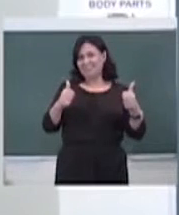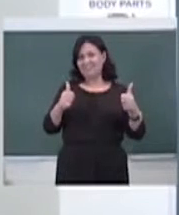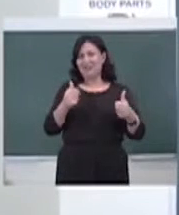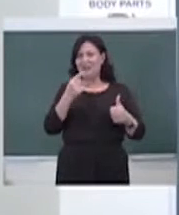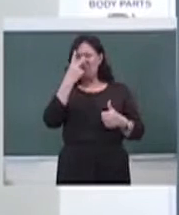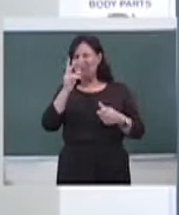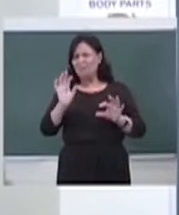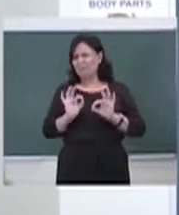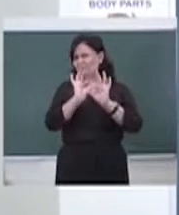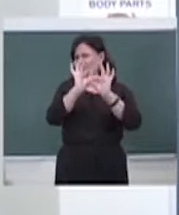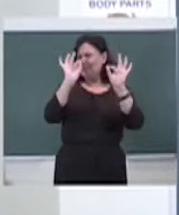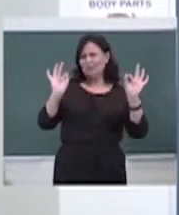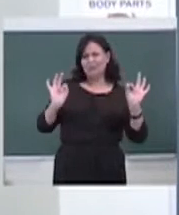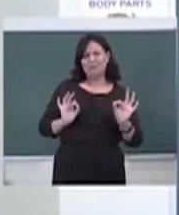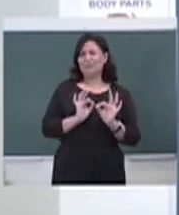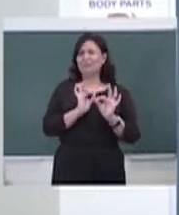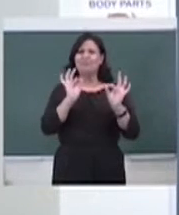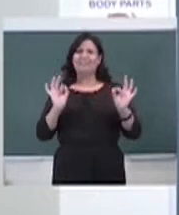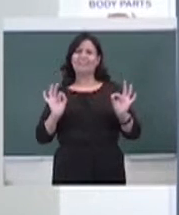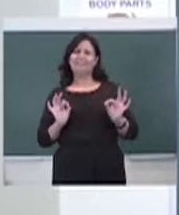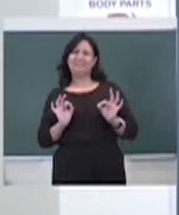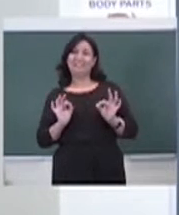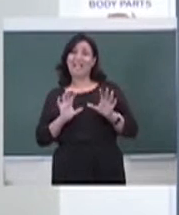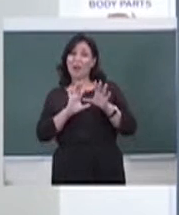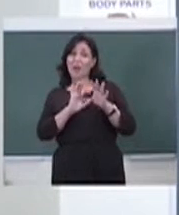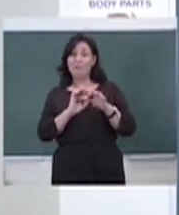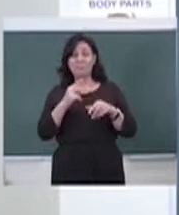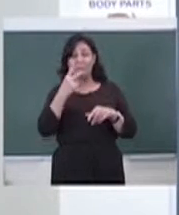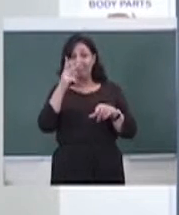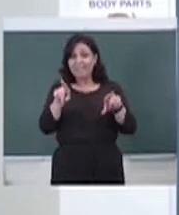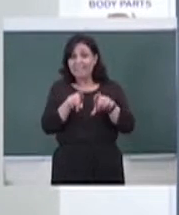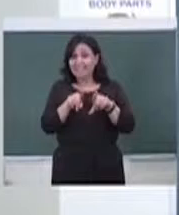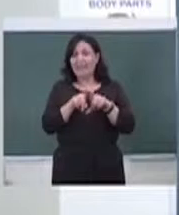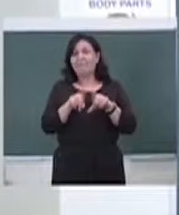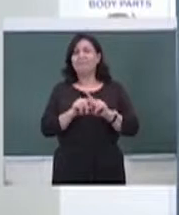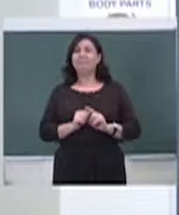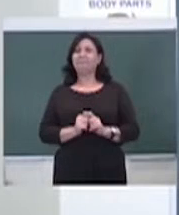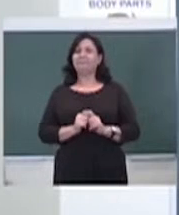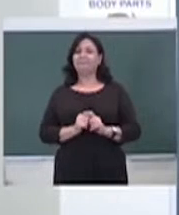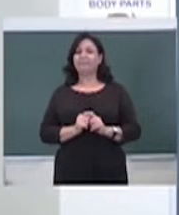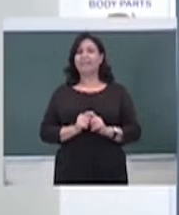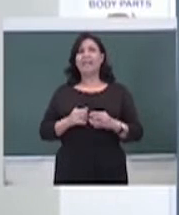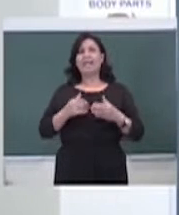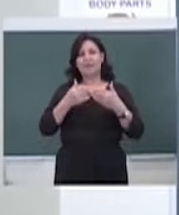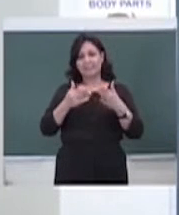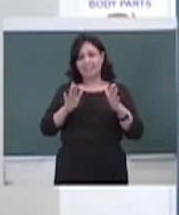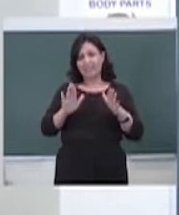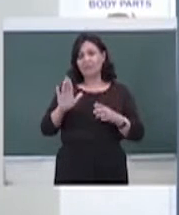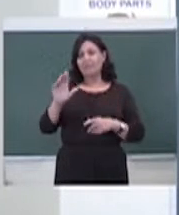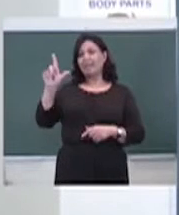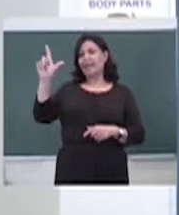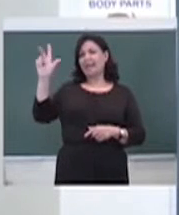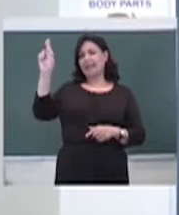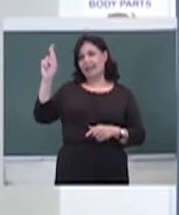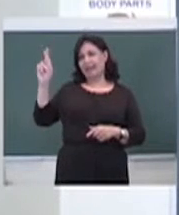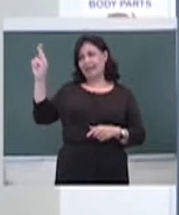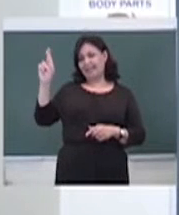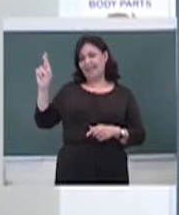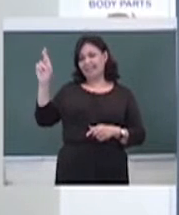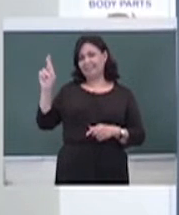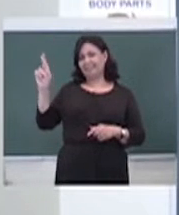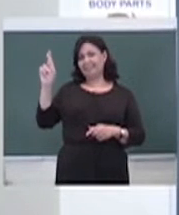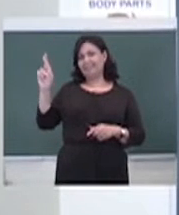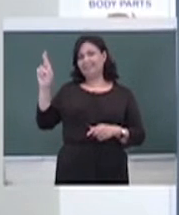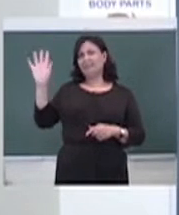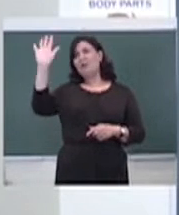And I'm sure yours at home looks very nice as well. Now we're going to do our right hand. So let us wave our